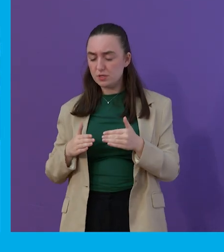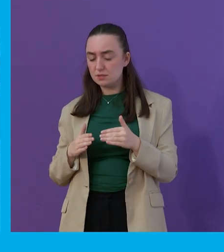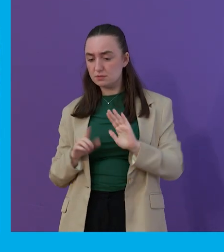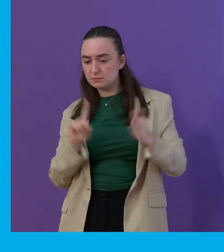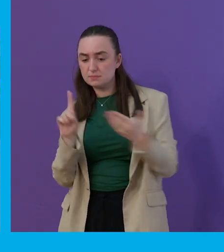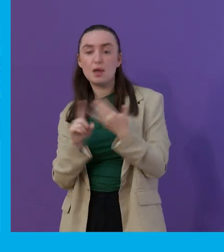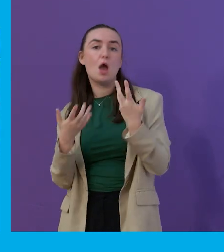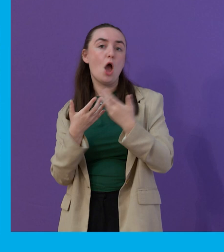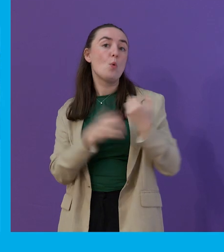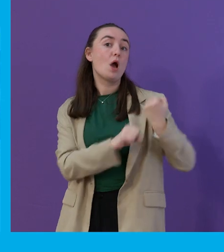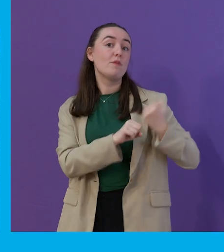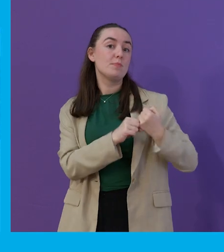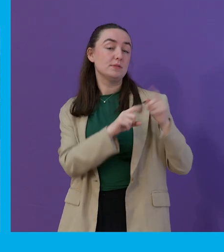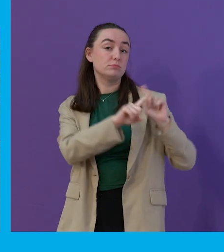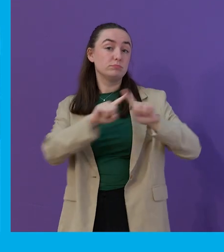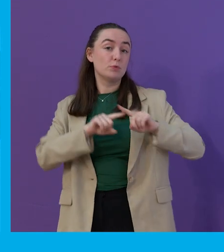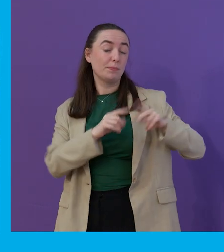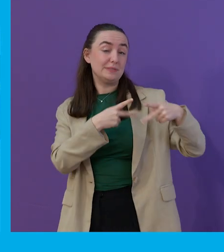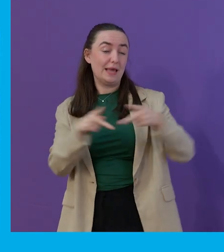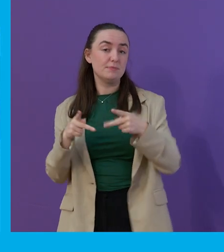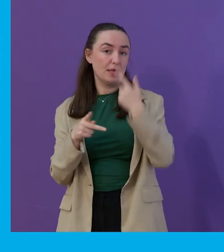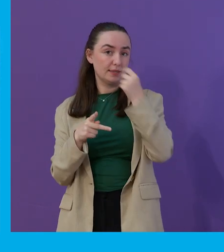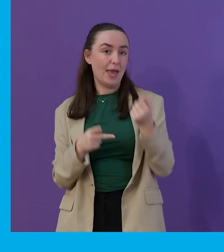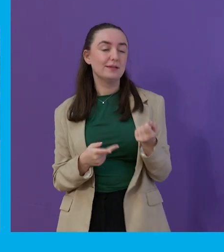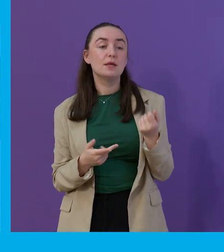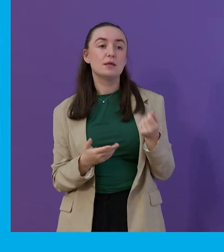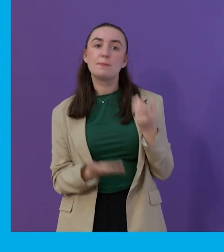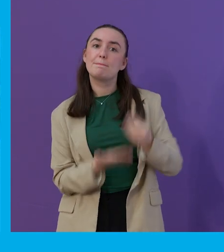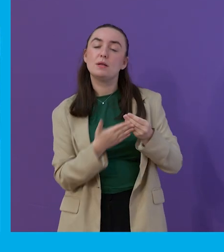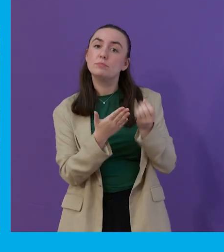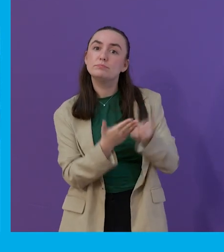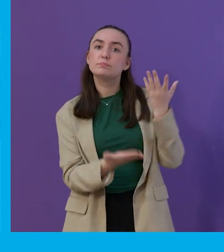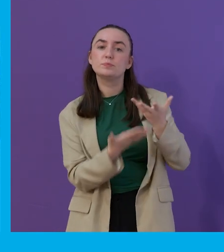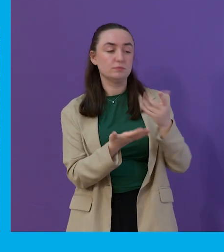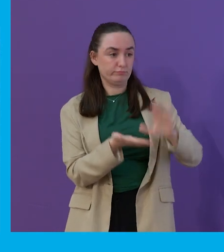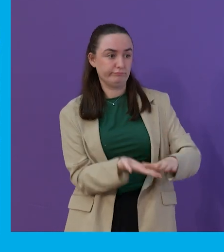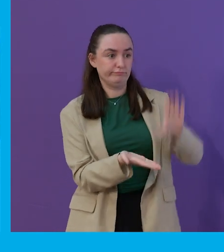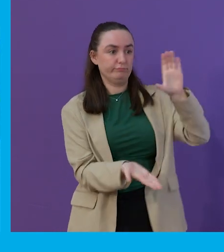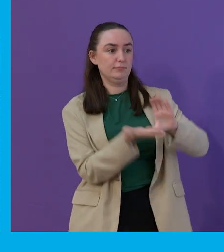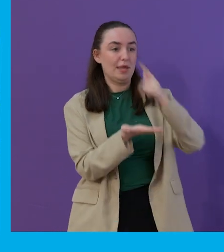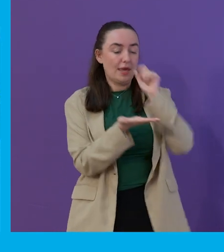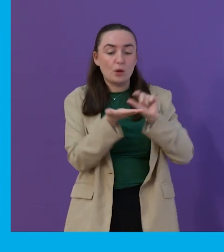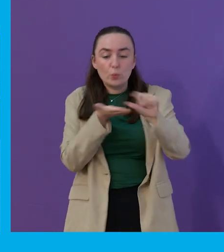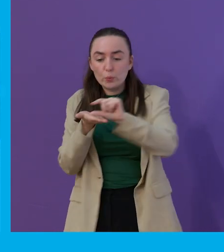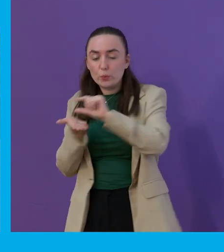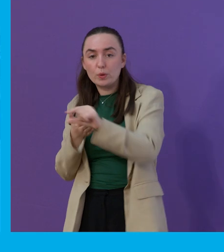of different types generate revenue and then allocate that revenue towards outcomes, or rather how they often